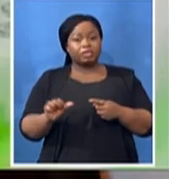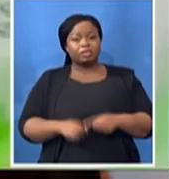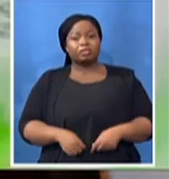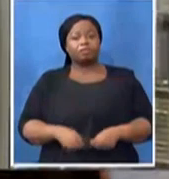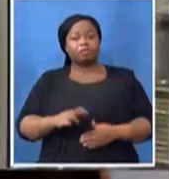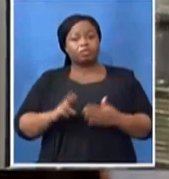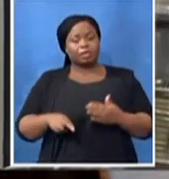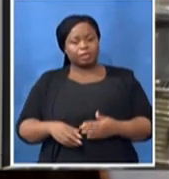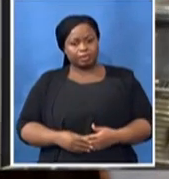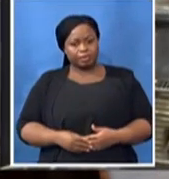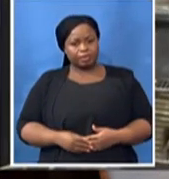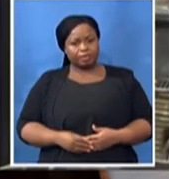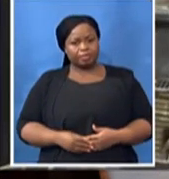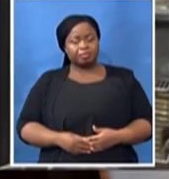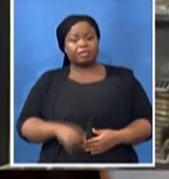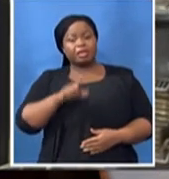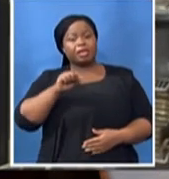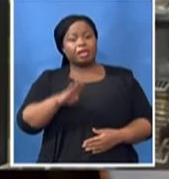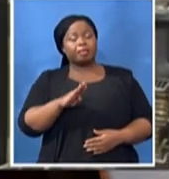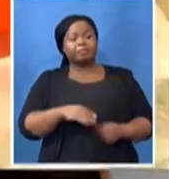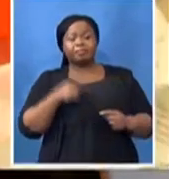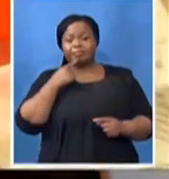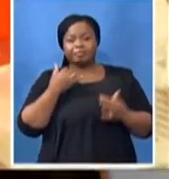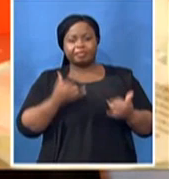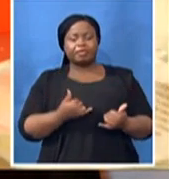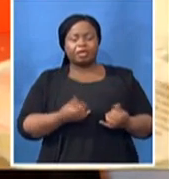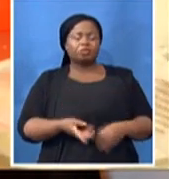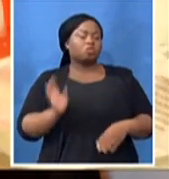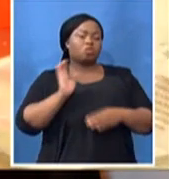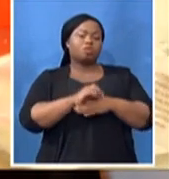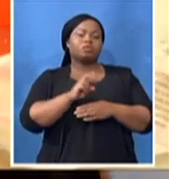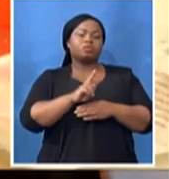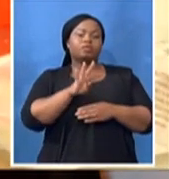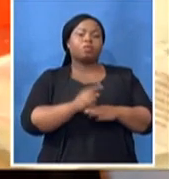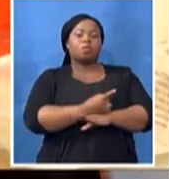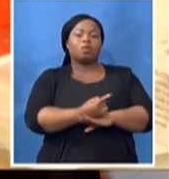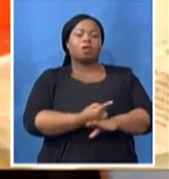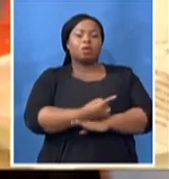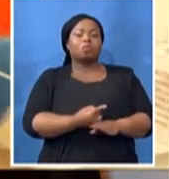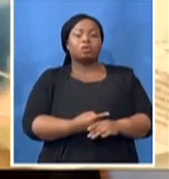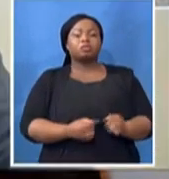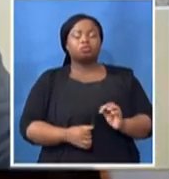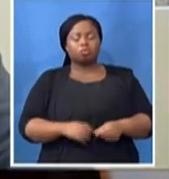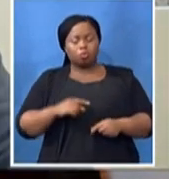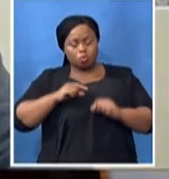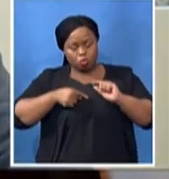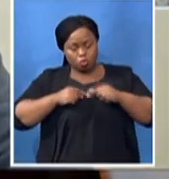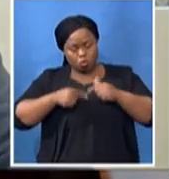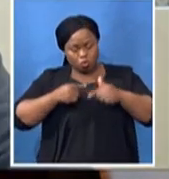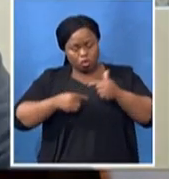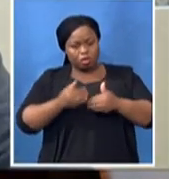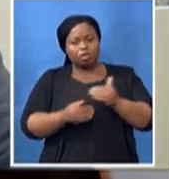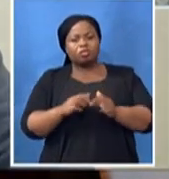laboratories, it's taking more than 24 hours to process the results from the time of sampling. As the